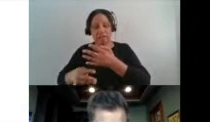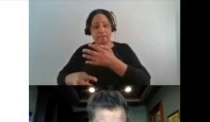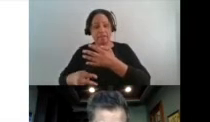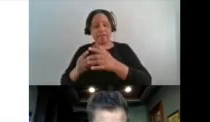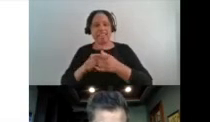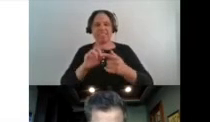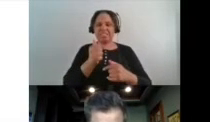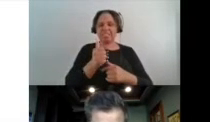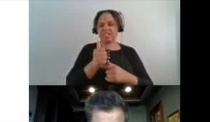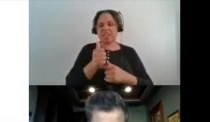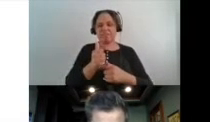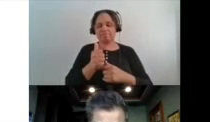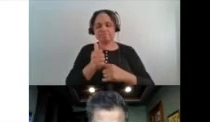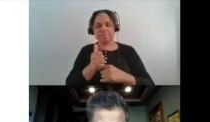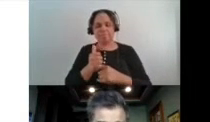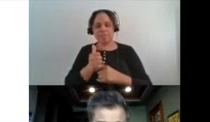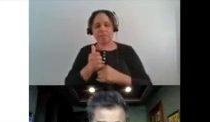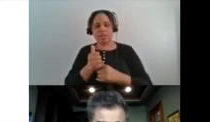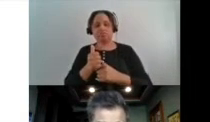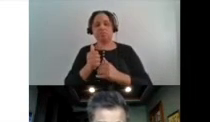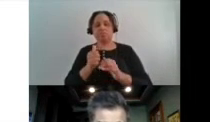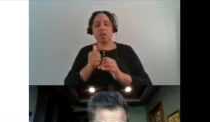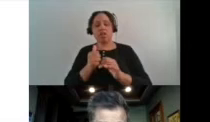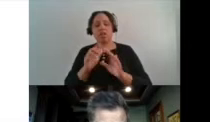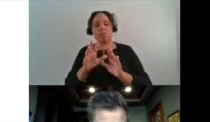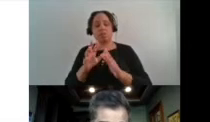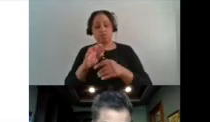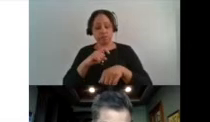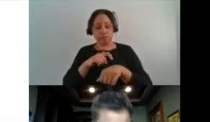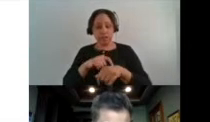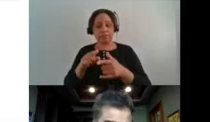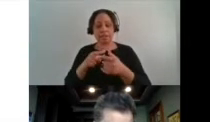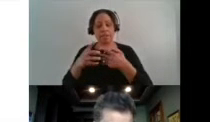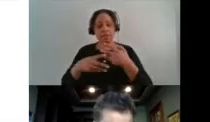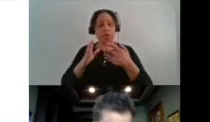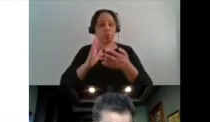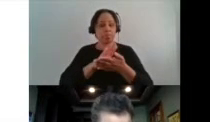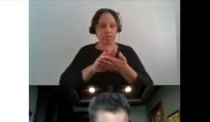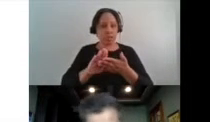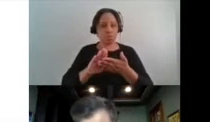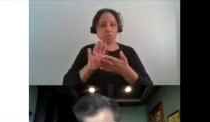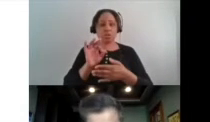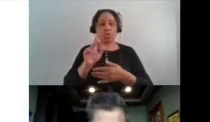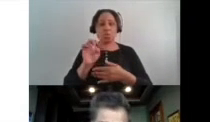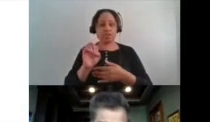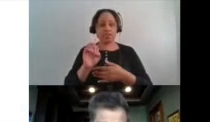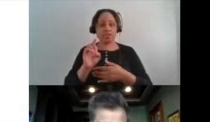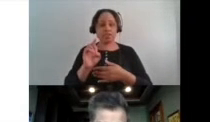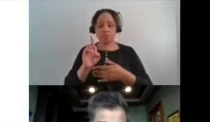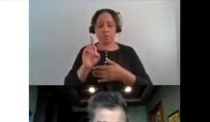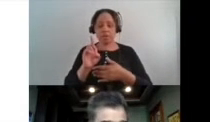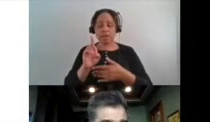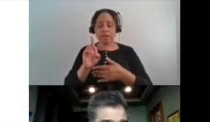on a nightly or a daily basis, their blood will be cleansed with this fluid entering, washing the blood, and then the fluid being